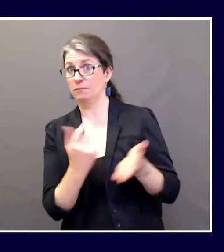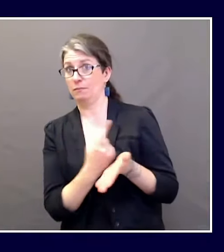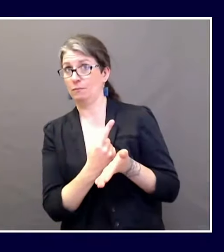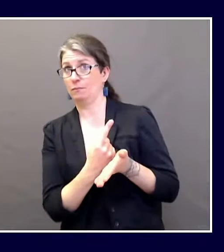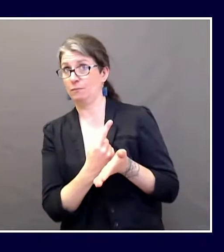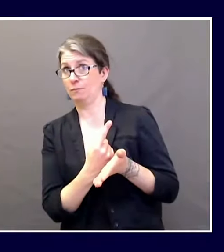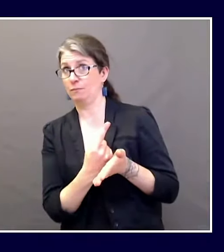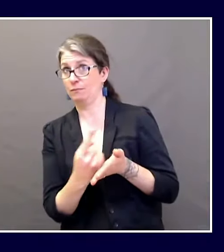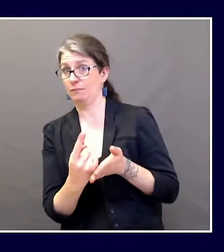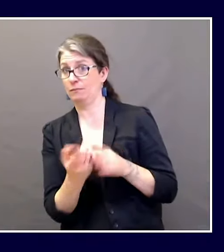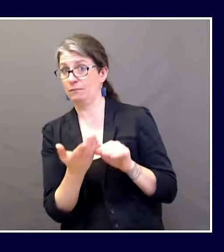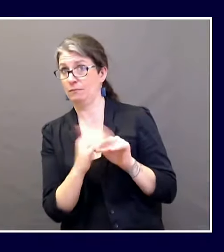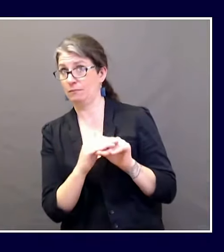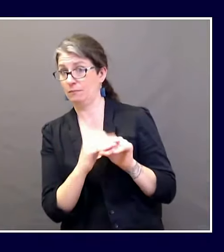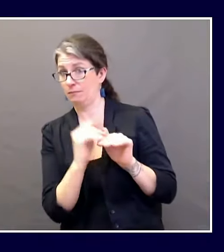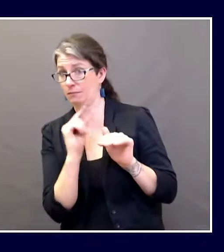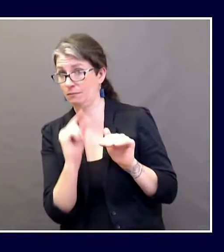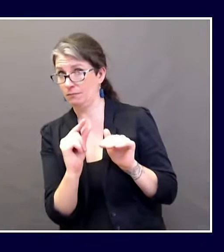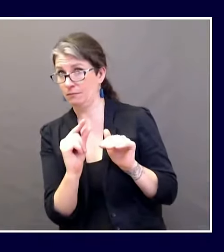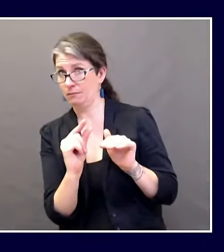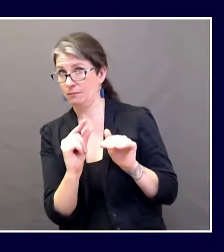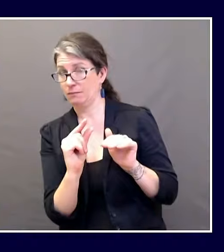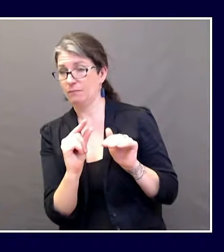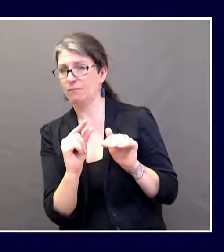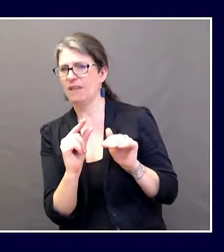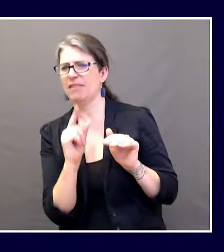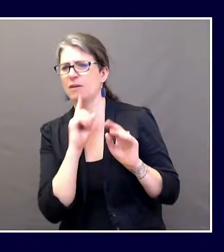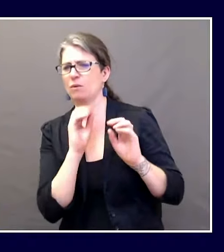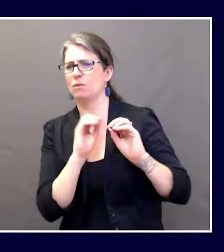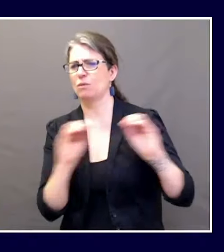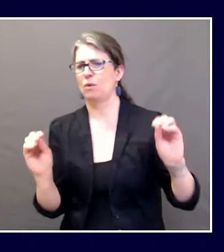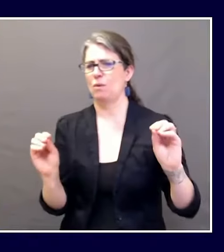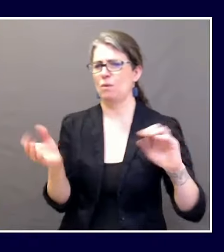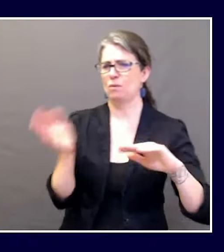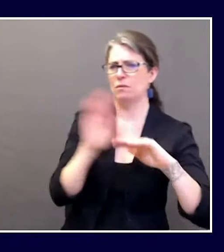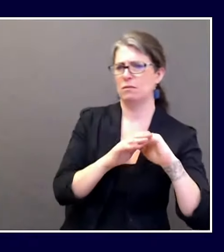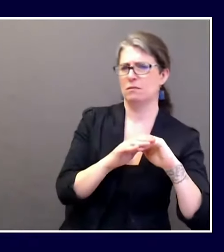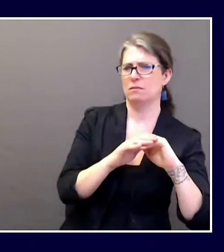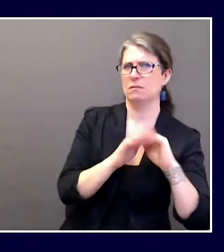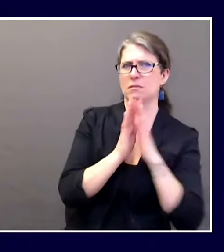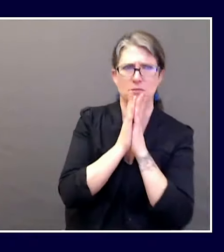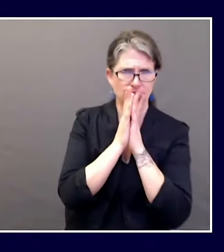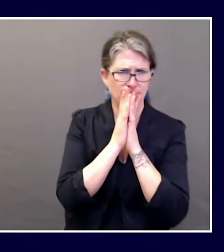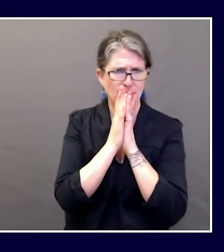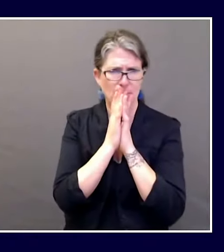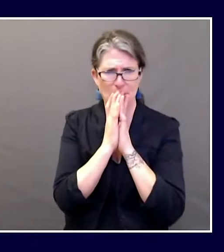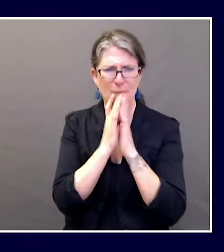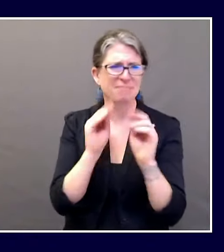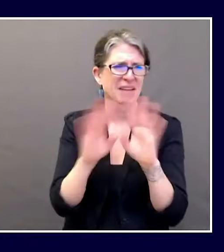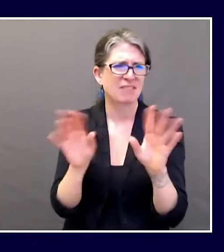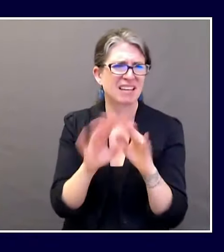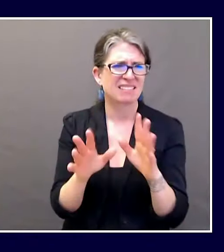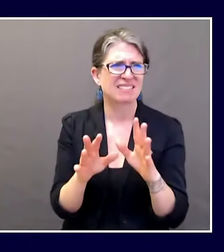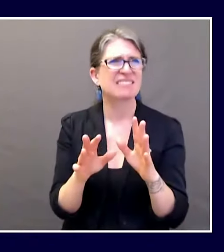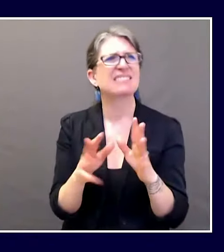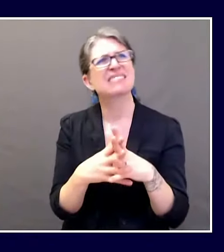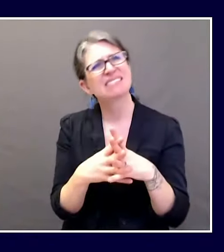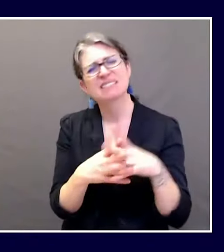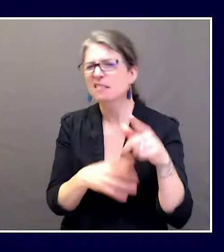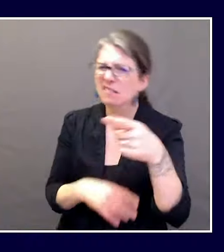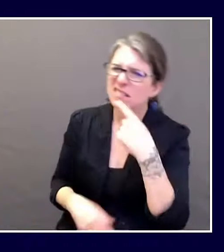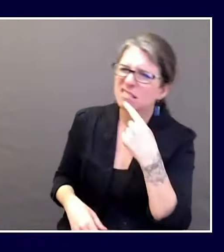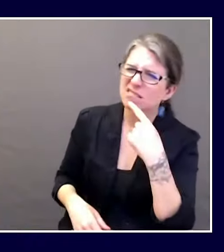question again. I want to make sure I answer it correctly. I'm sorry, I'm getting my words switched up. Earlier, I thought you said that you were not seeing a